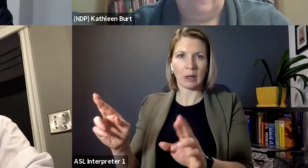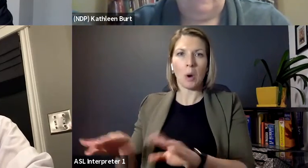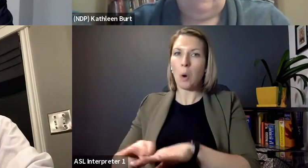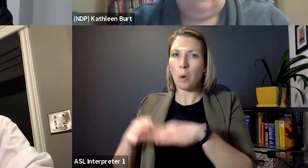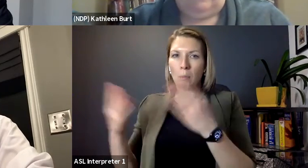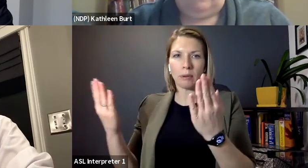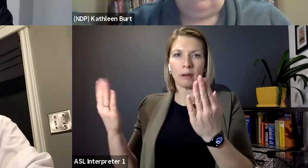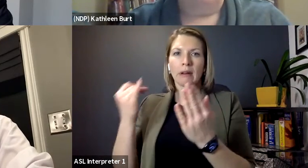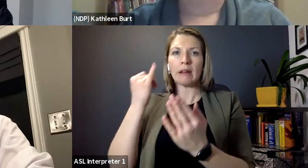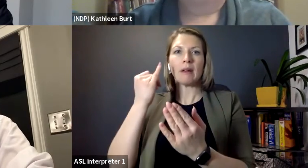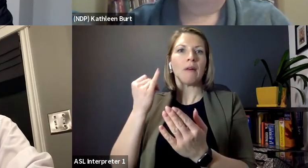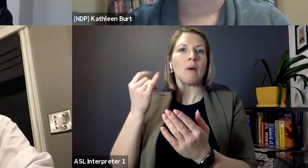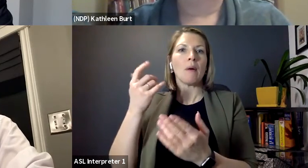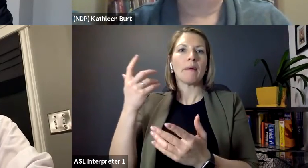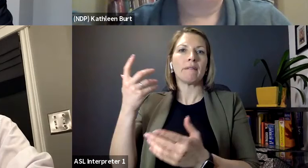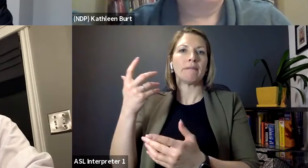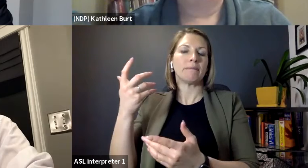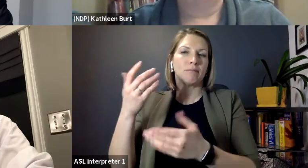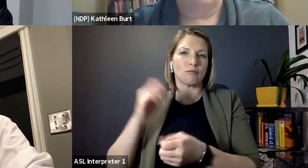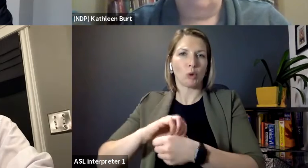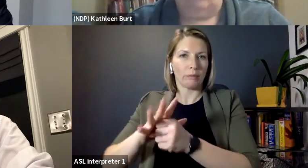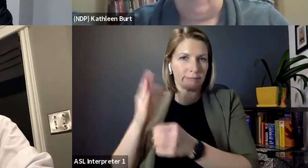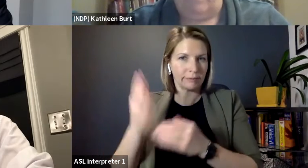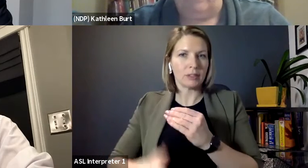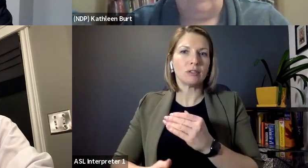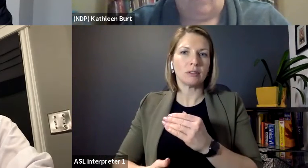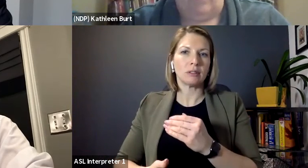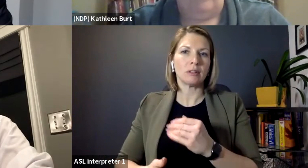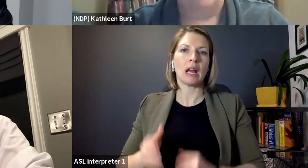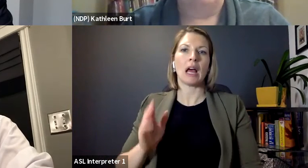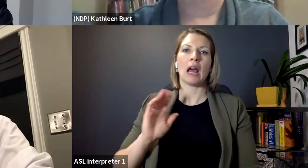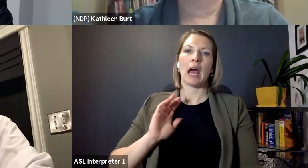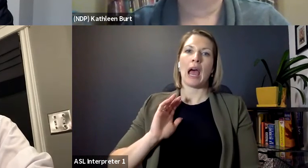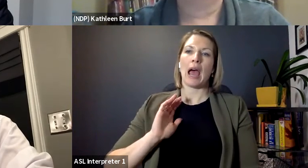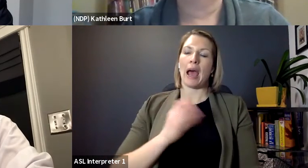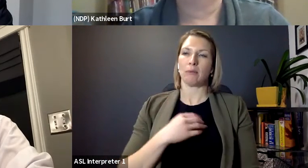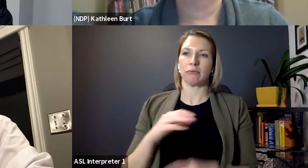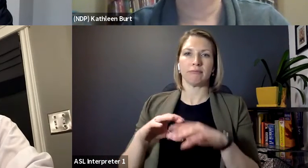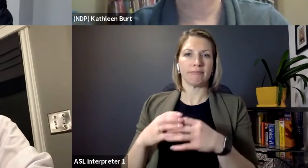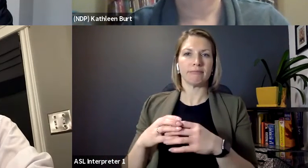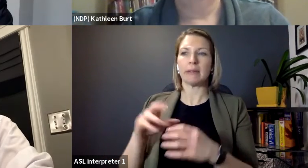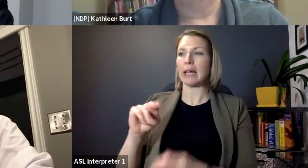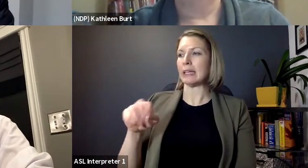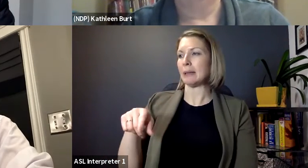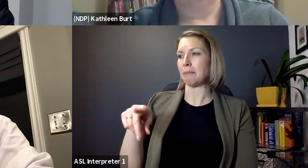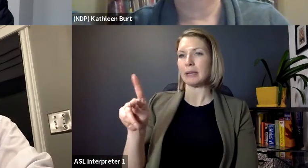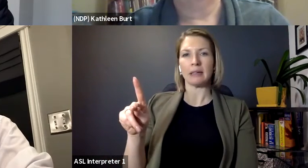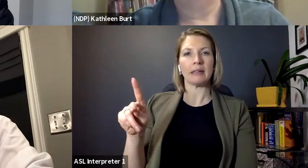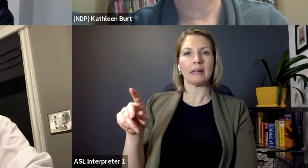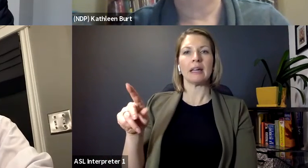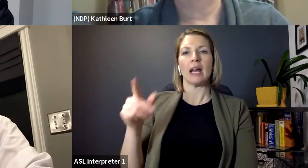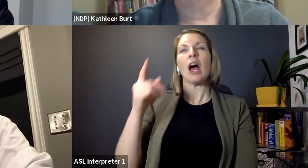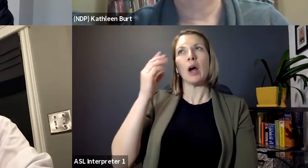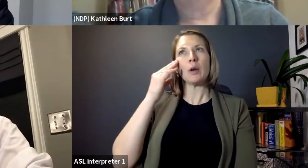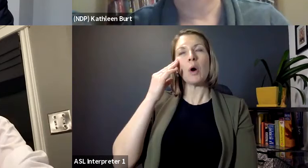traveling. While our party hasn't grappled with all the possibilities to help tourism, I really like the